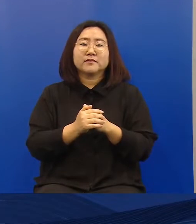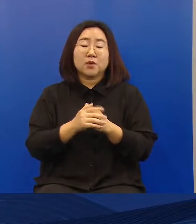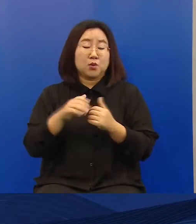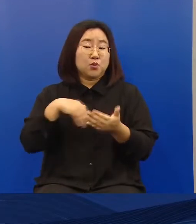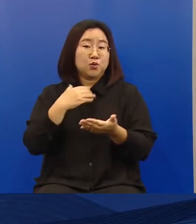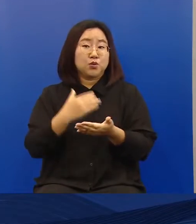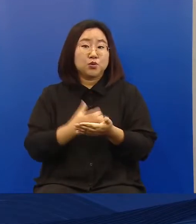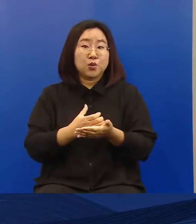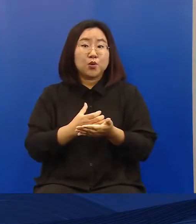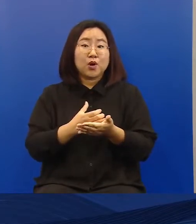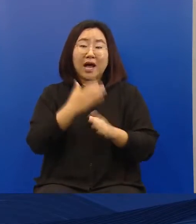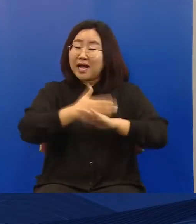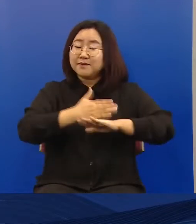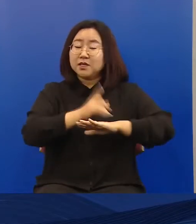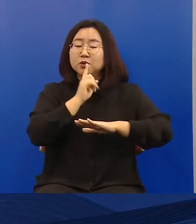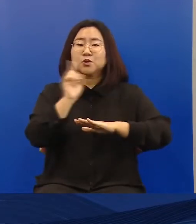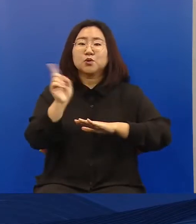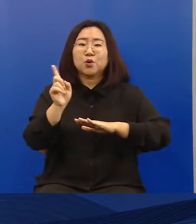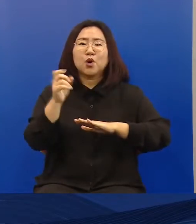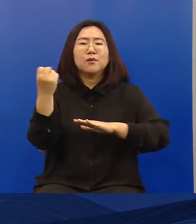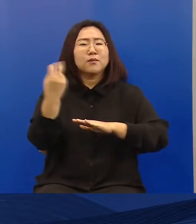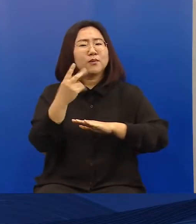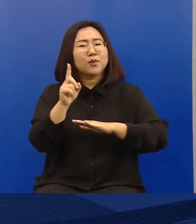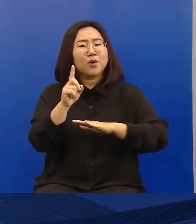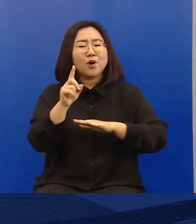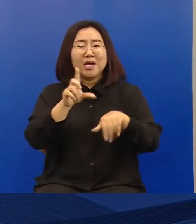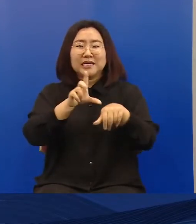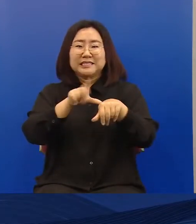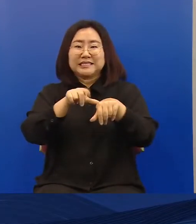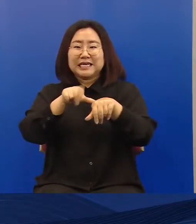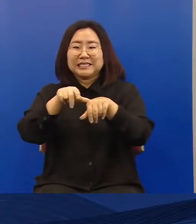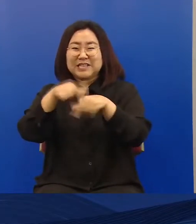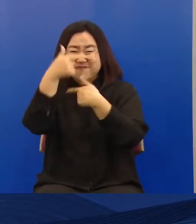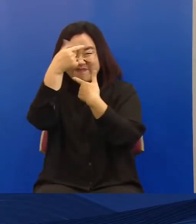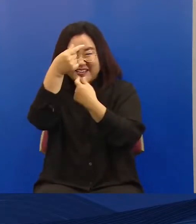Europe. Also, thankfully,